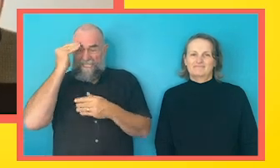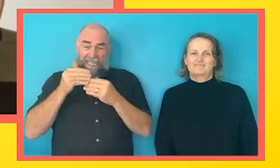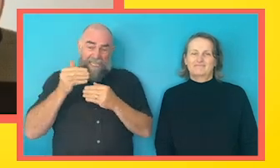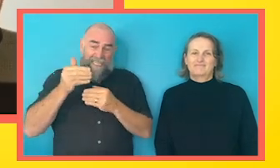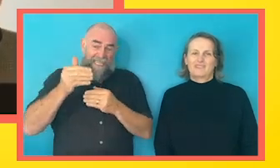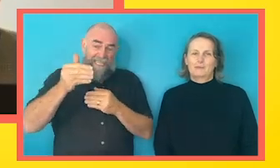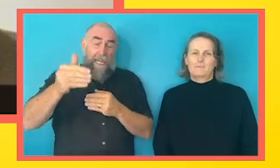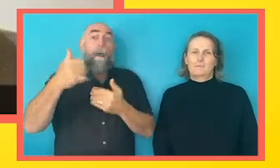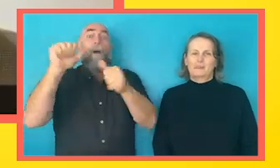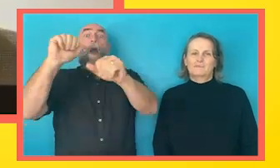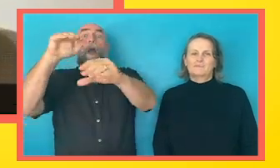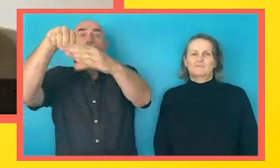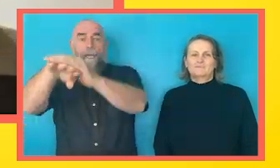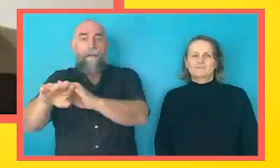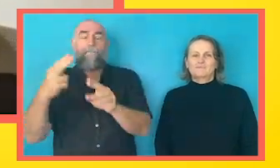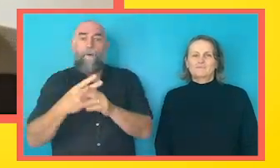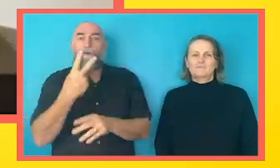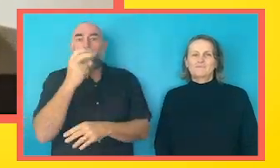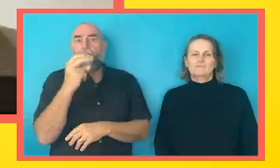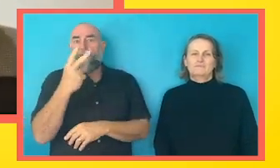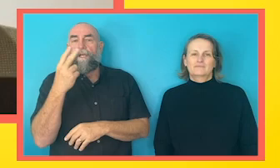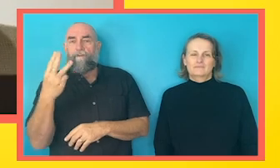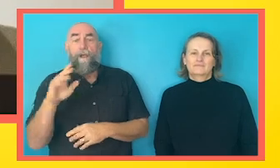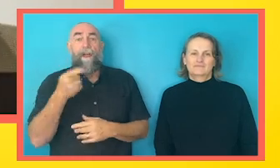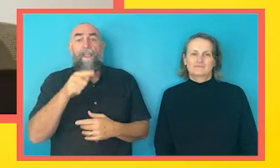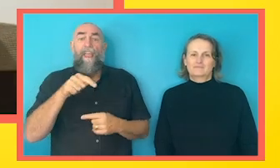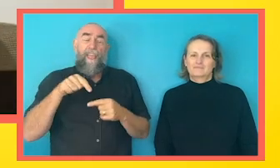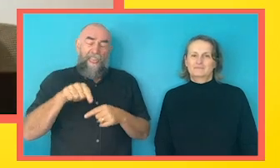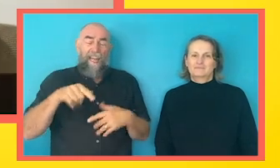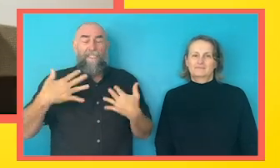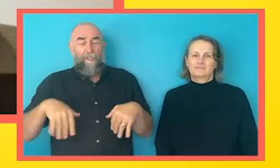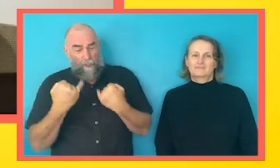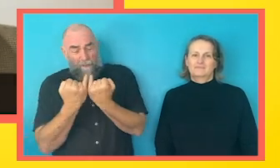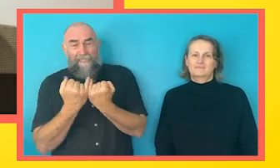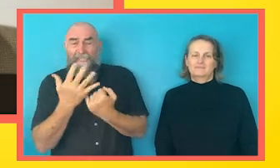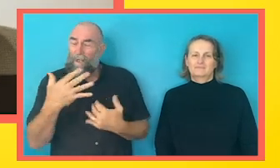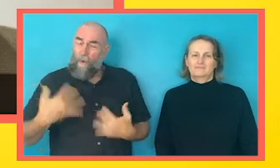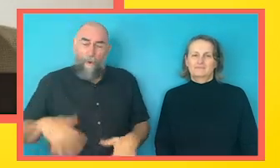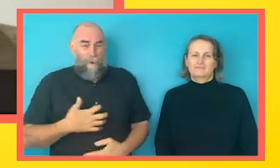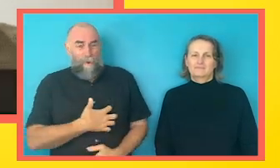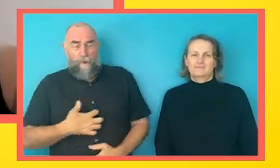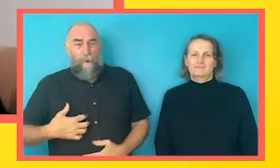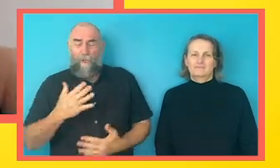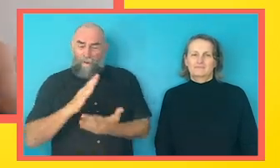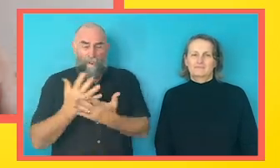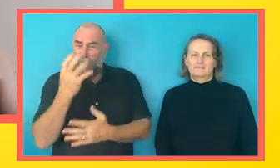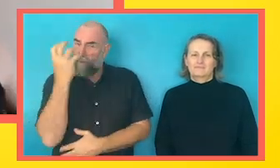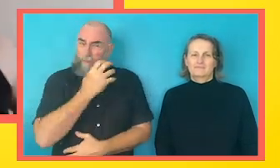matches later on in 2023. But that is another ruthless. Only one team gets through to the... It's